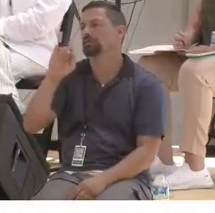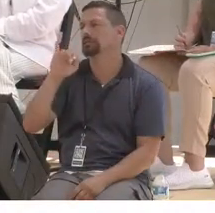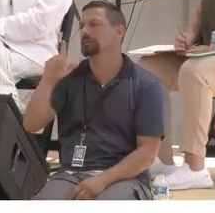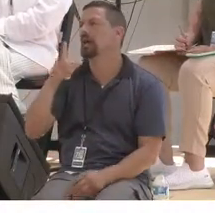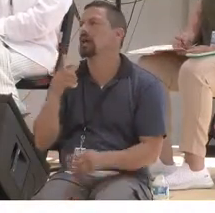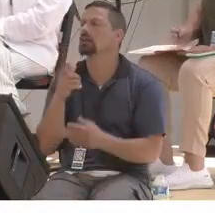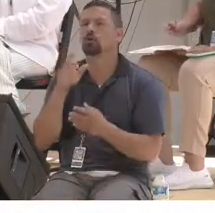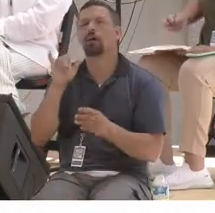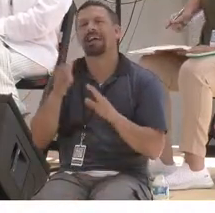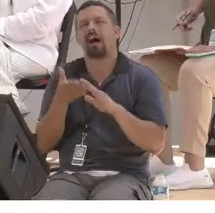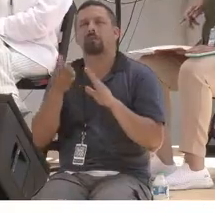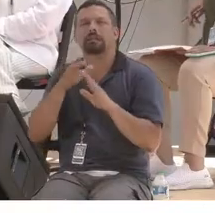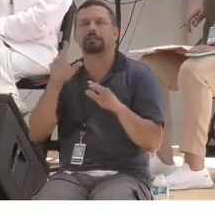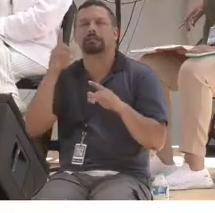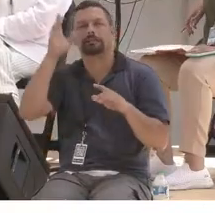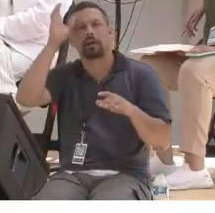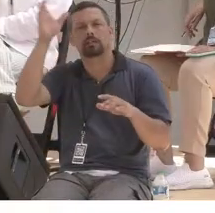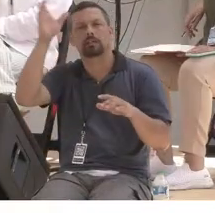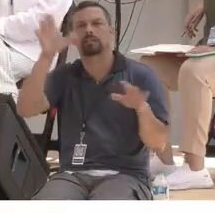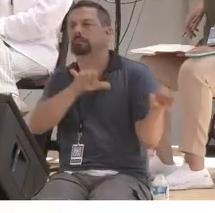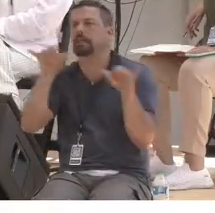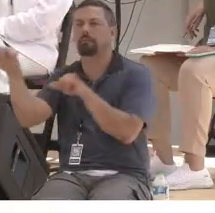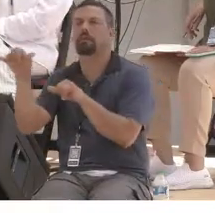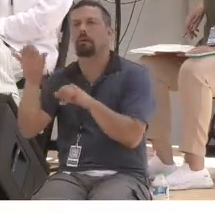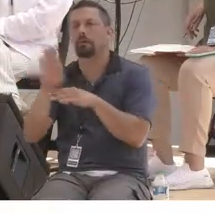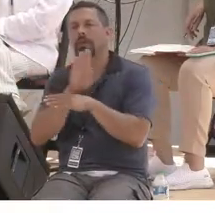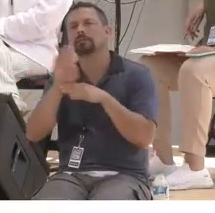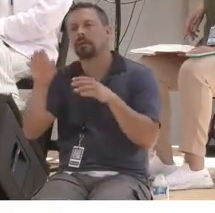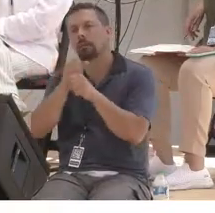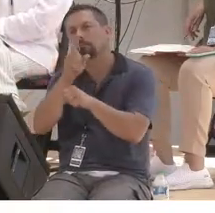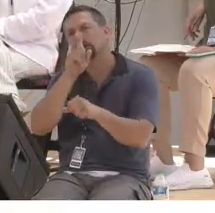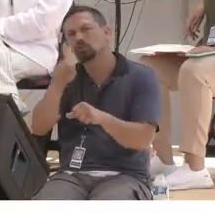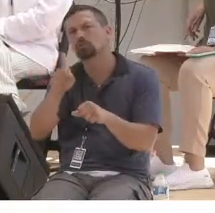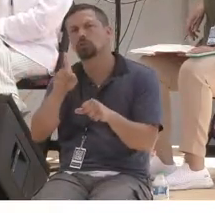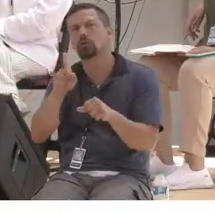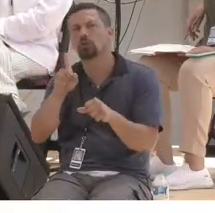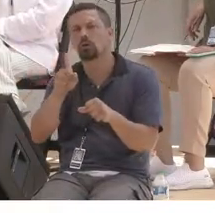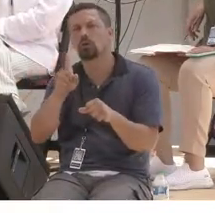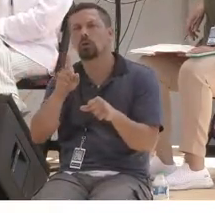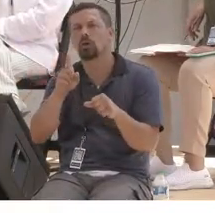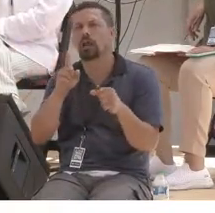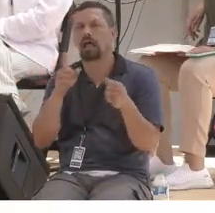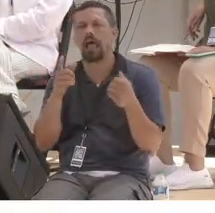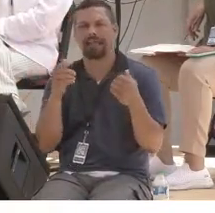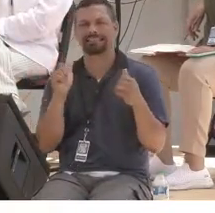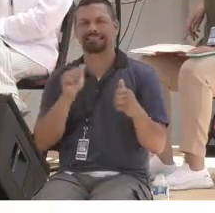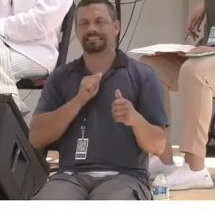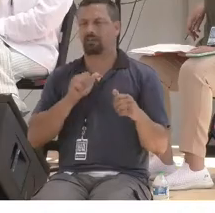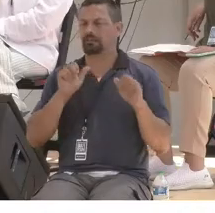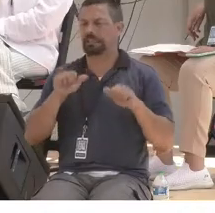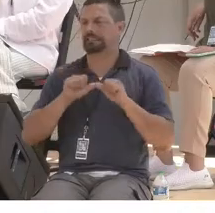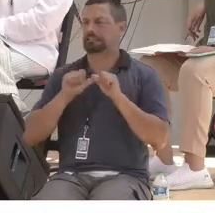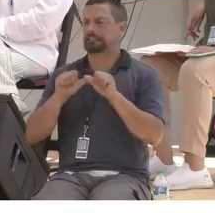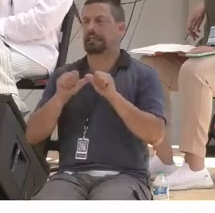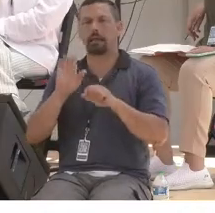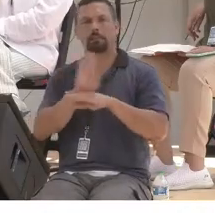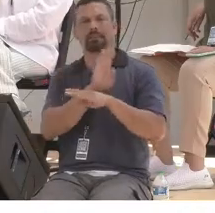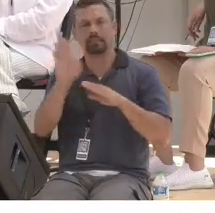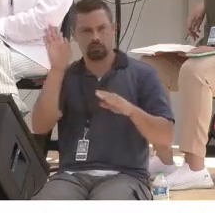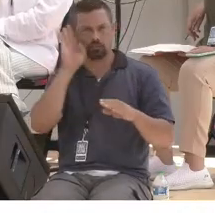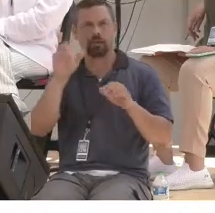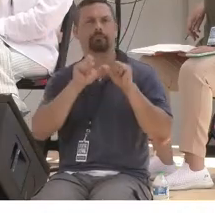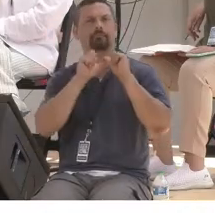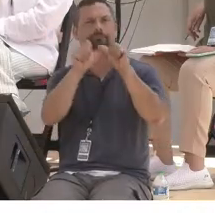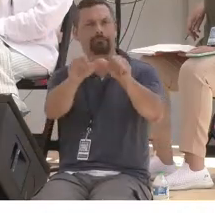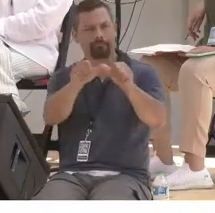operates as a business, self-sustainable business, ensuring they are sort of, you know, it's self-sustainable, the business goes on, it's shifted,